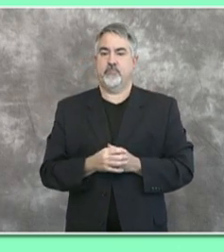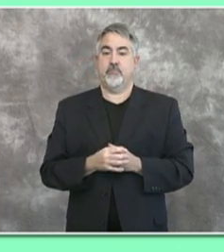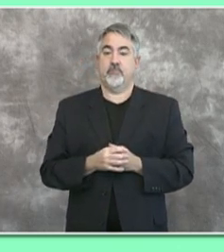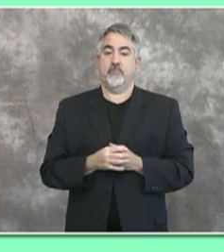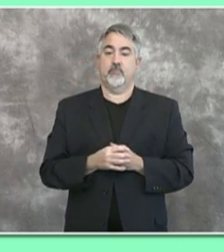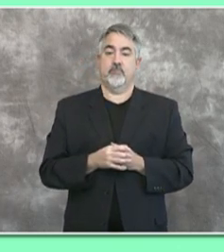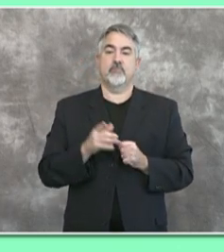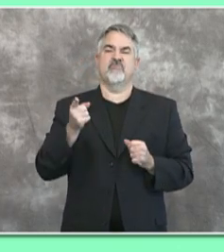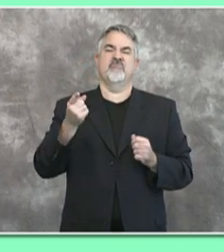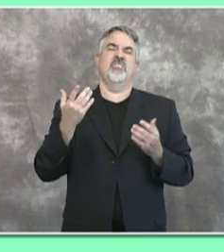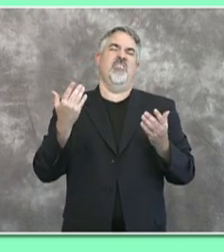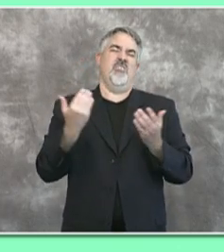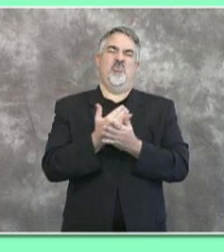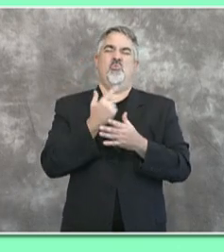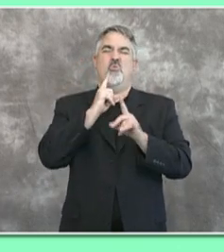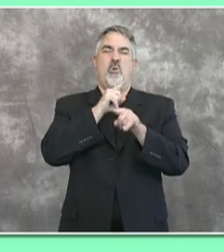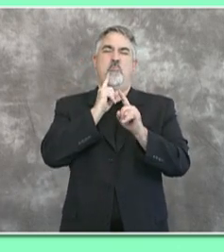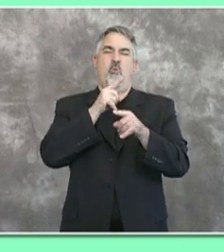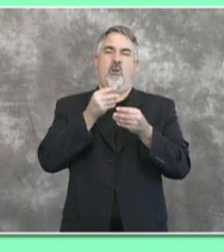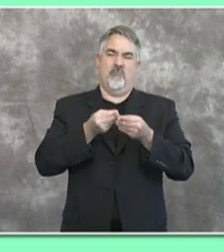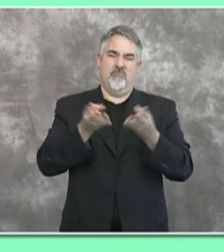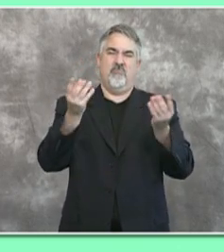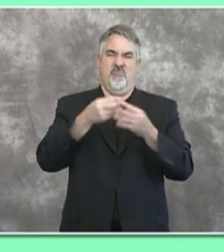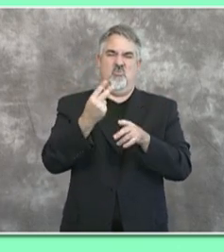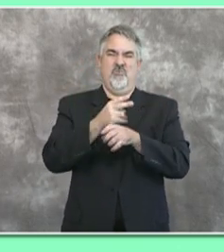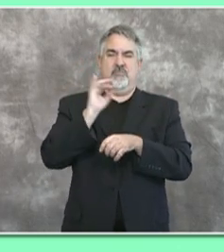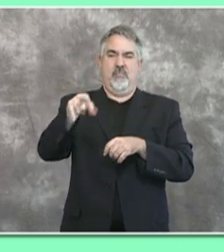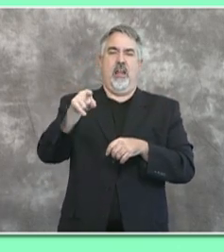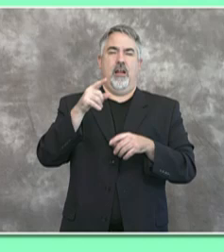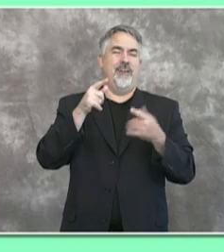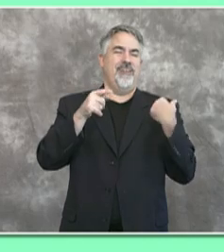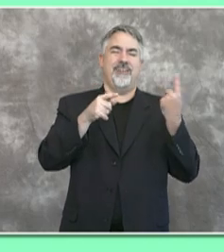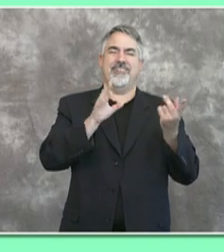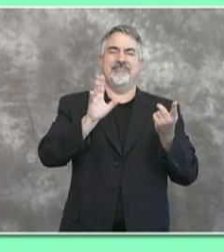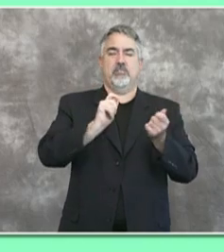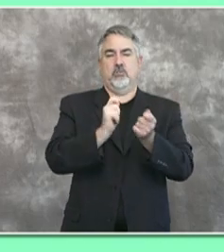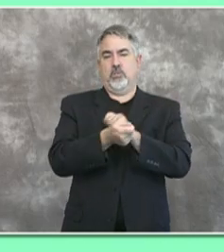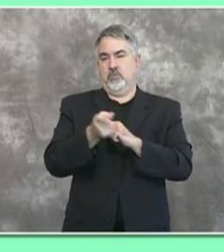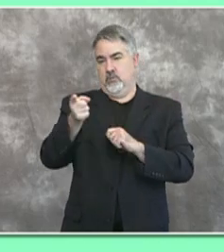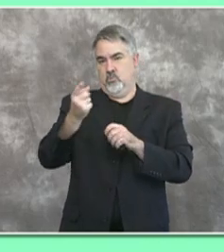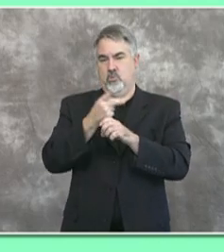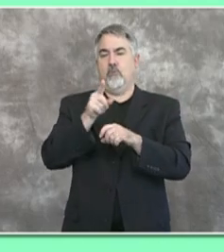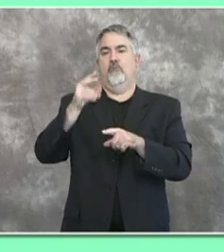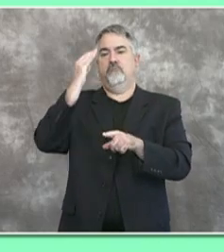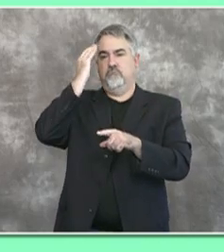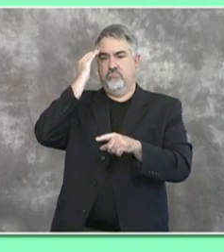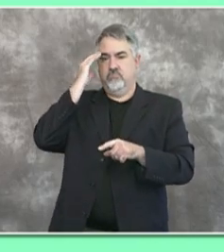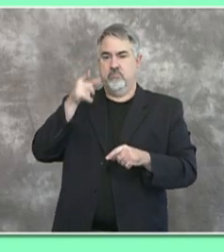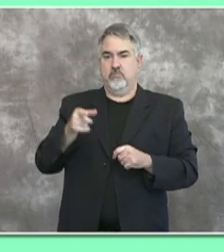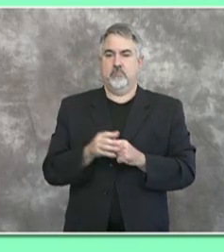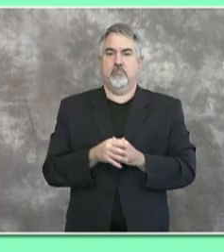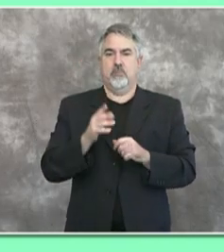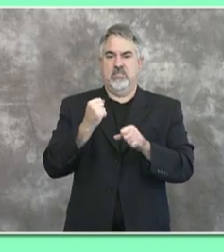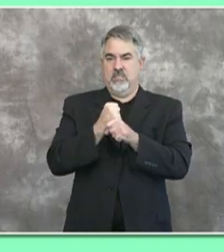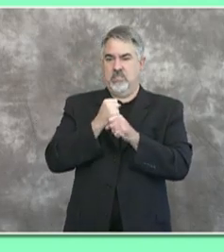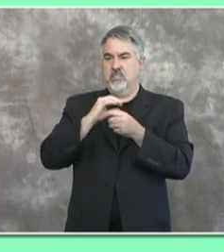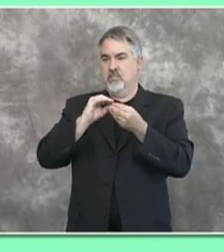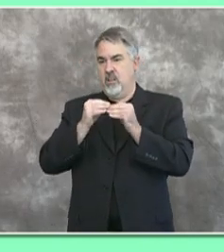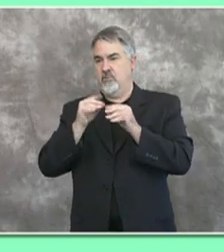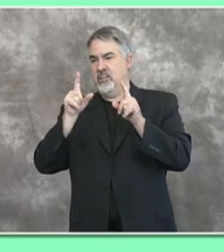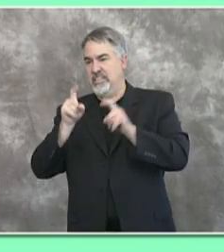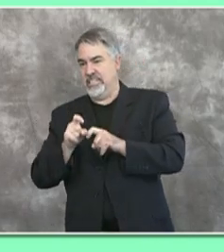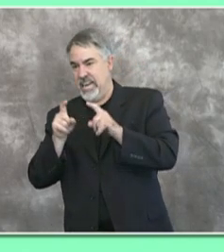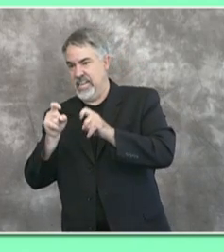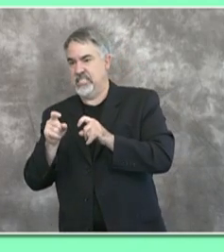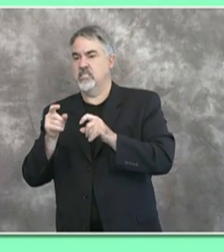format that we will use as we move forward to report out our positive tests along with our total number of tests. The